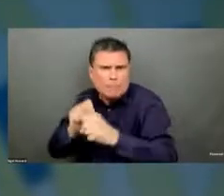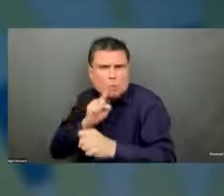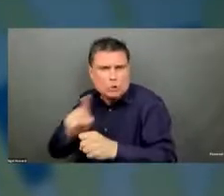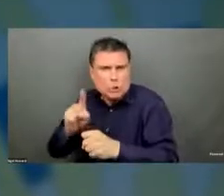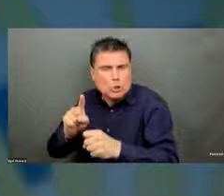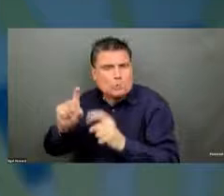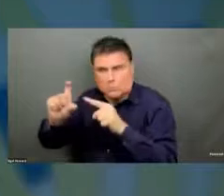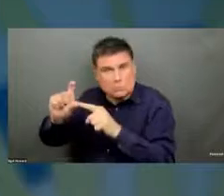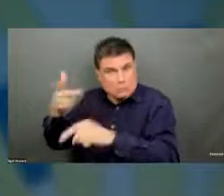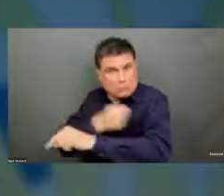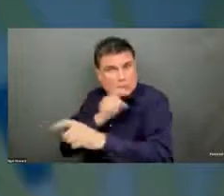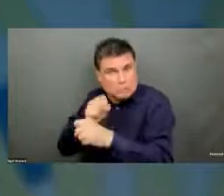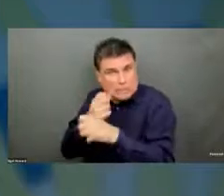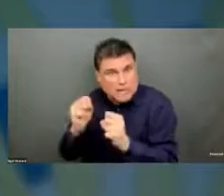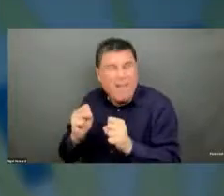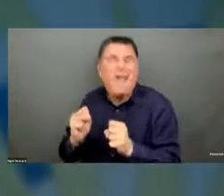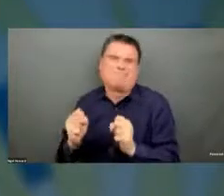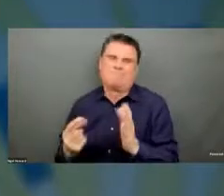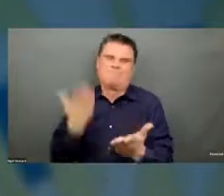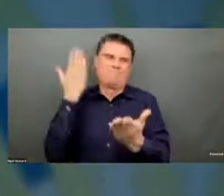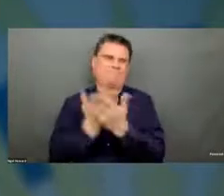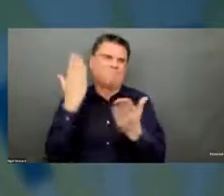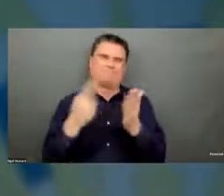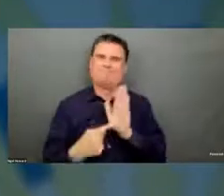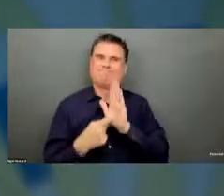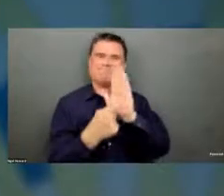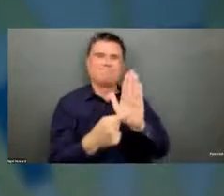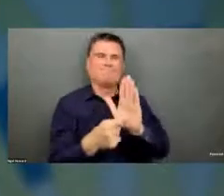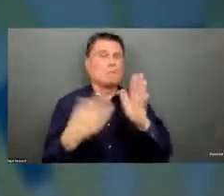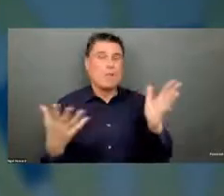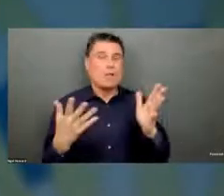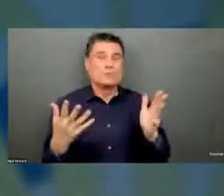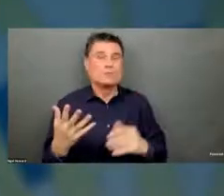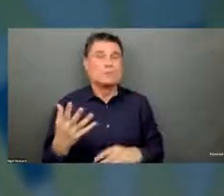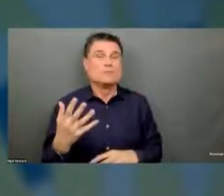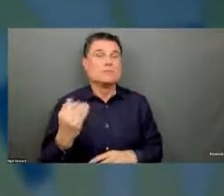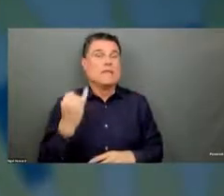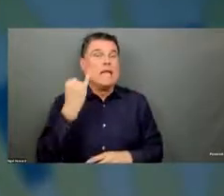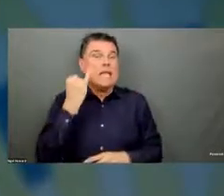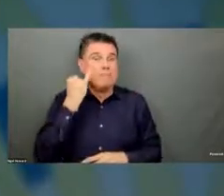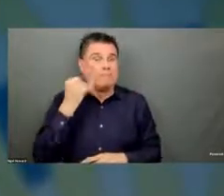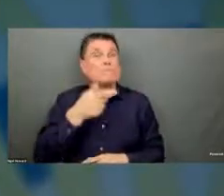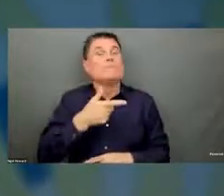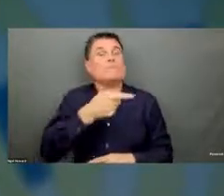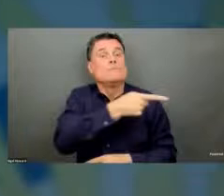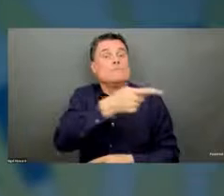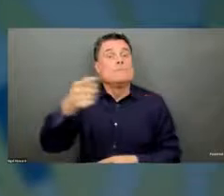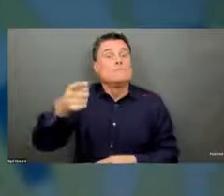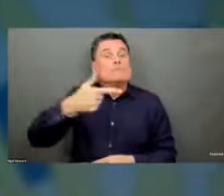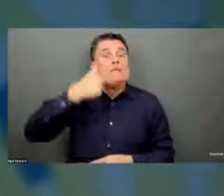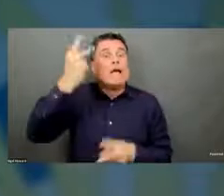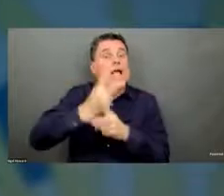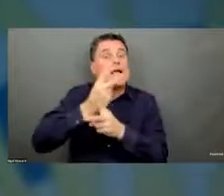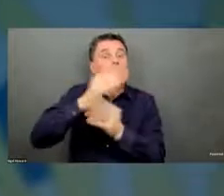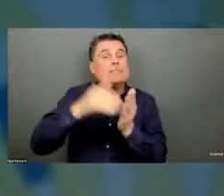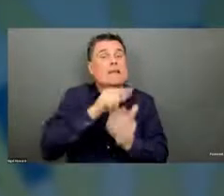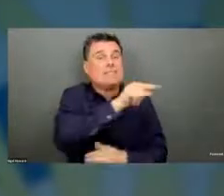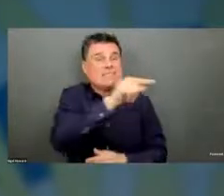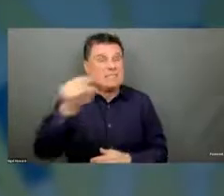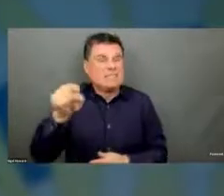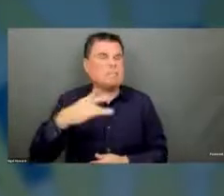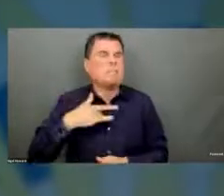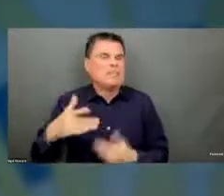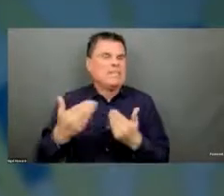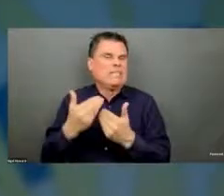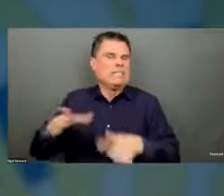like long-term care homes with our most vulnerable of seniors and elders, that we can have excellent protection